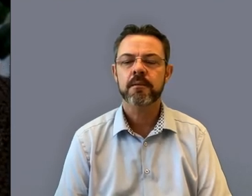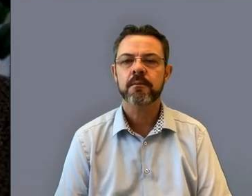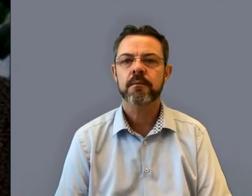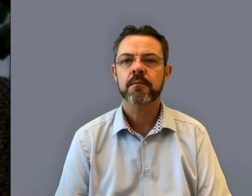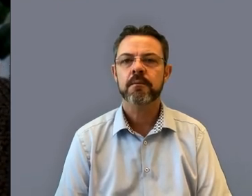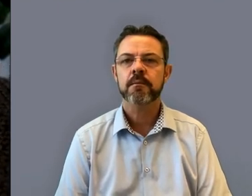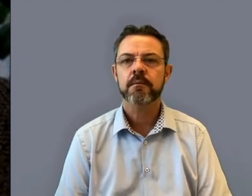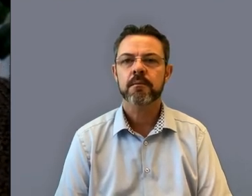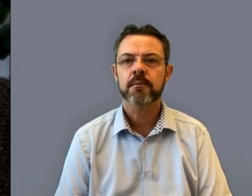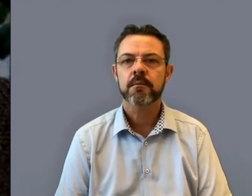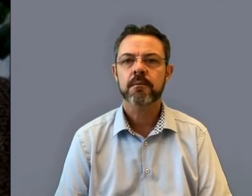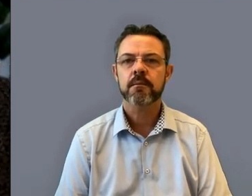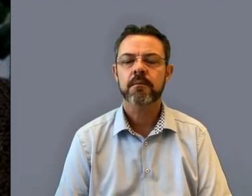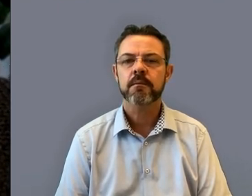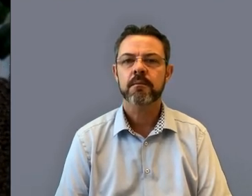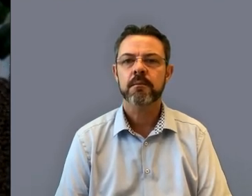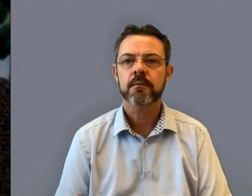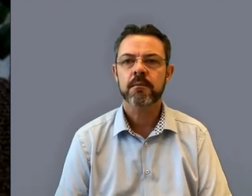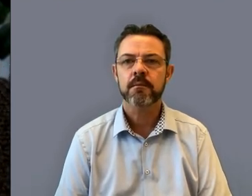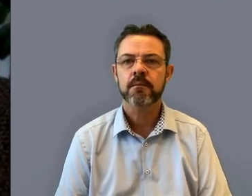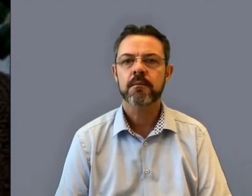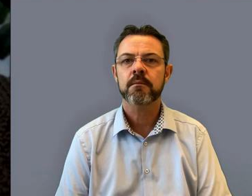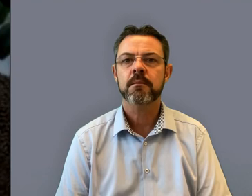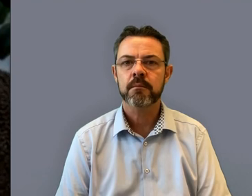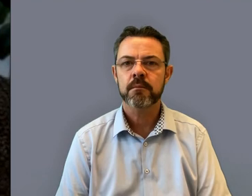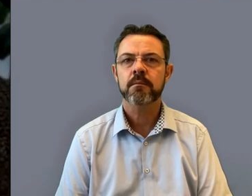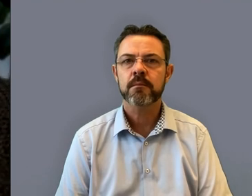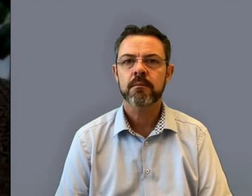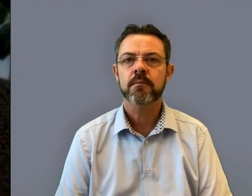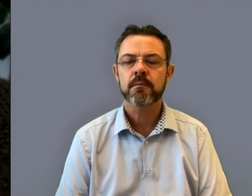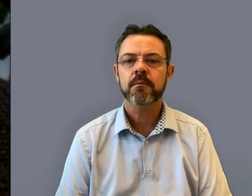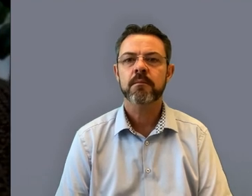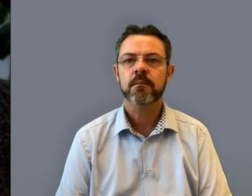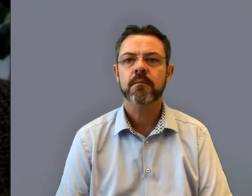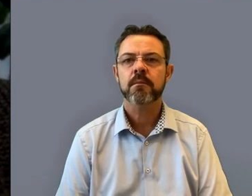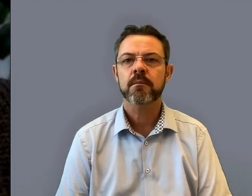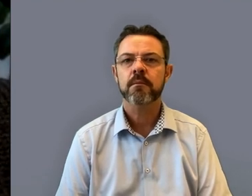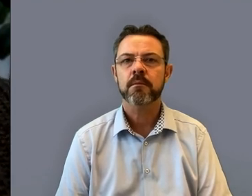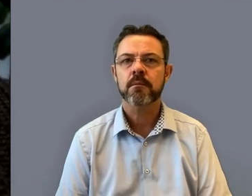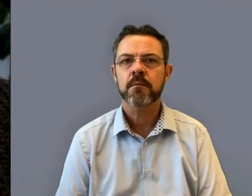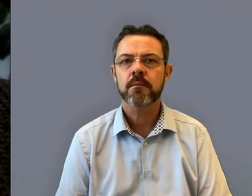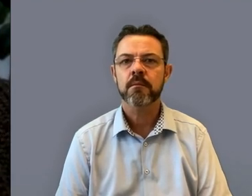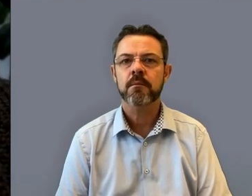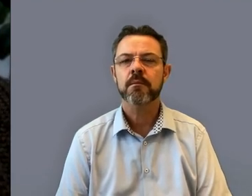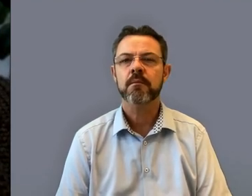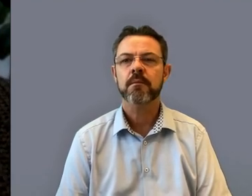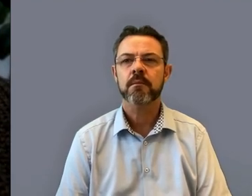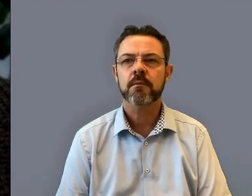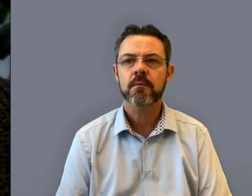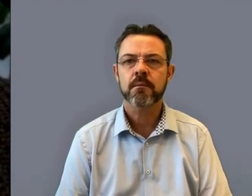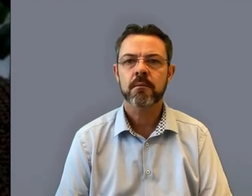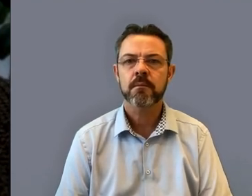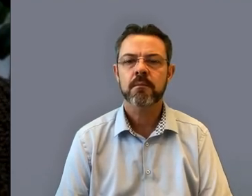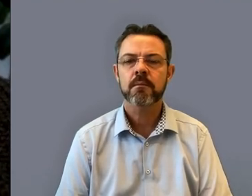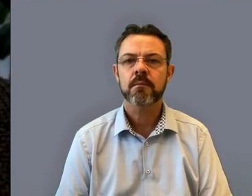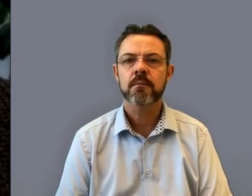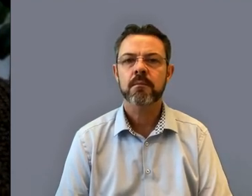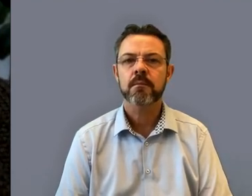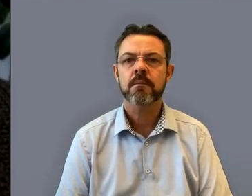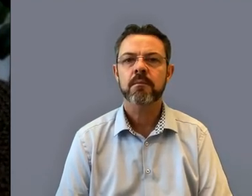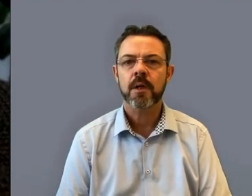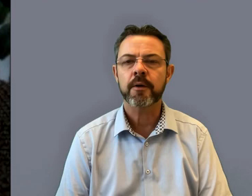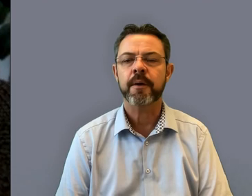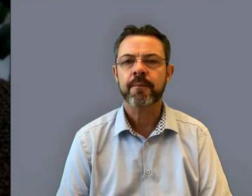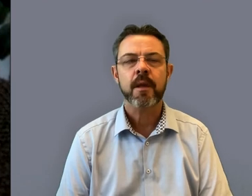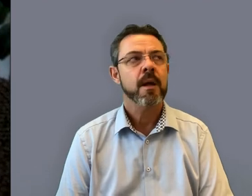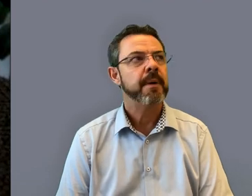then the Singapore company, sponsored company, if you want to call it that, will make sure that operations can